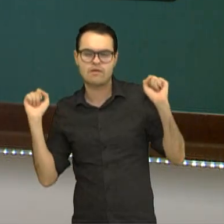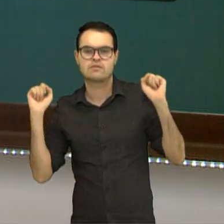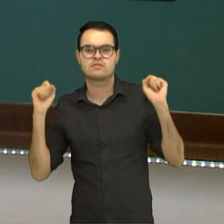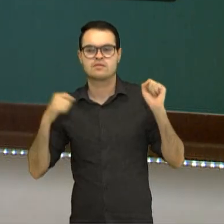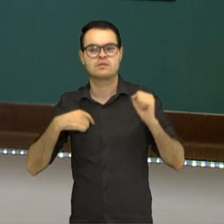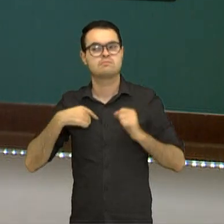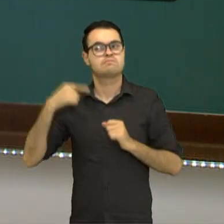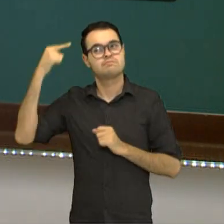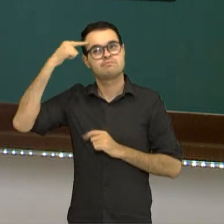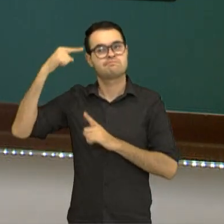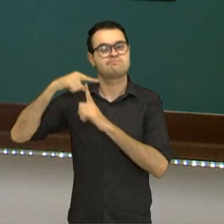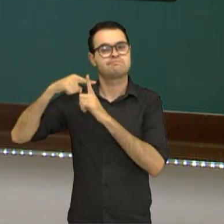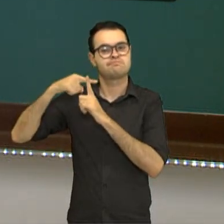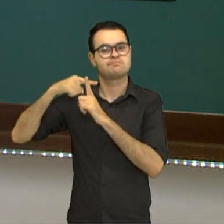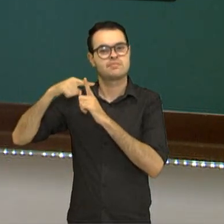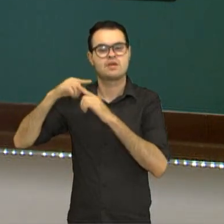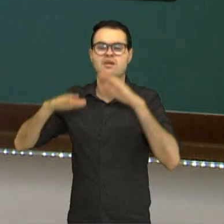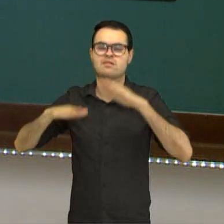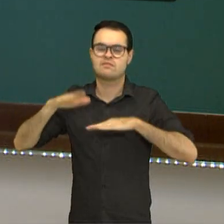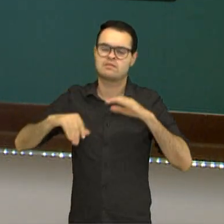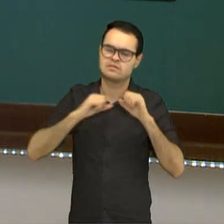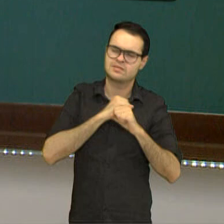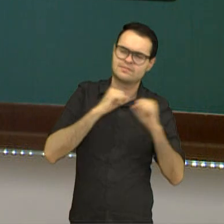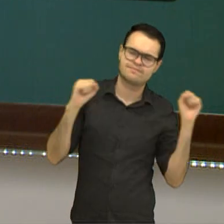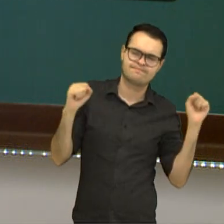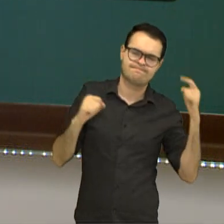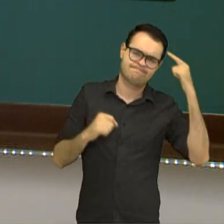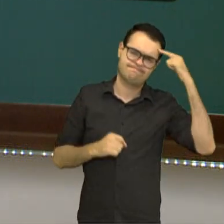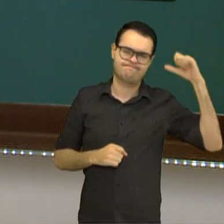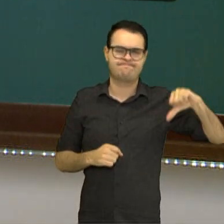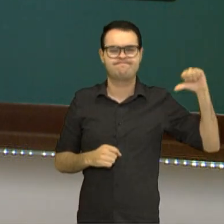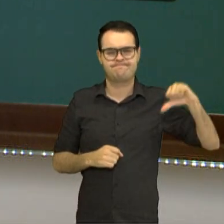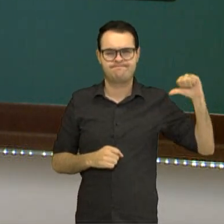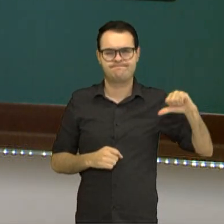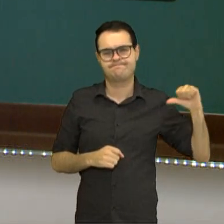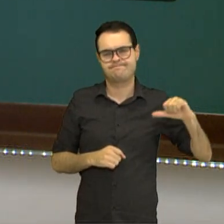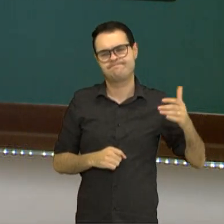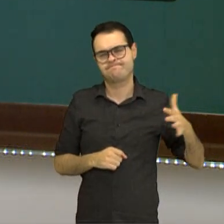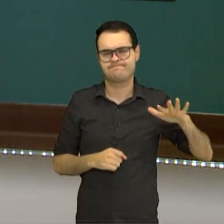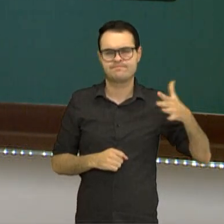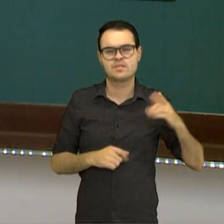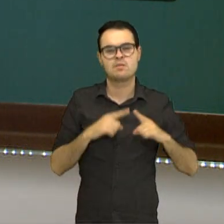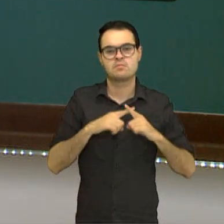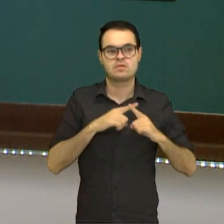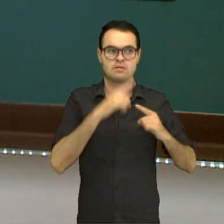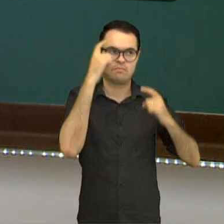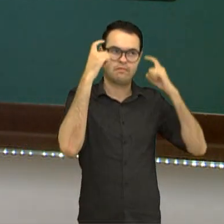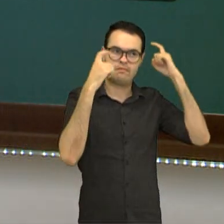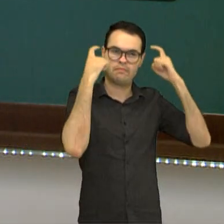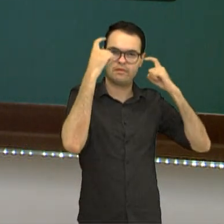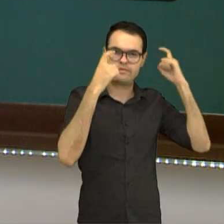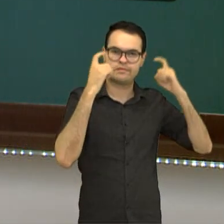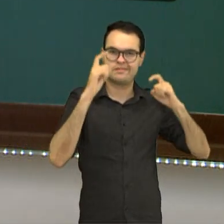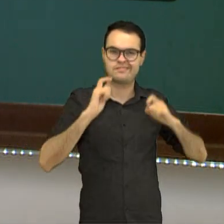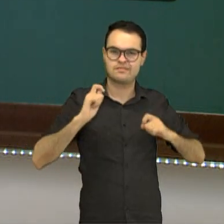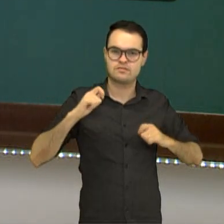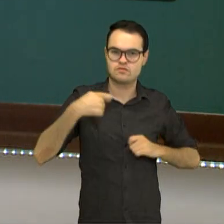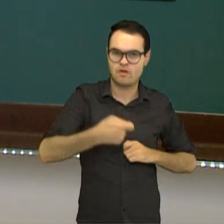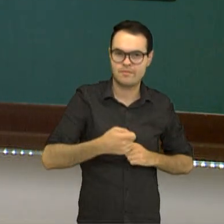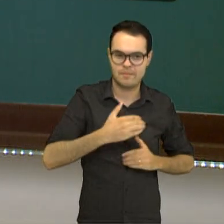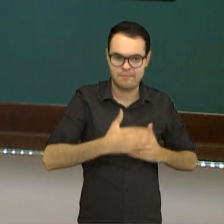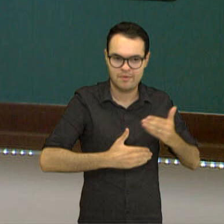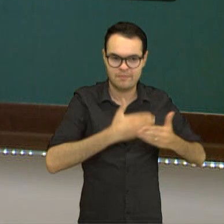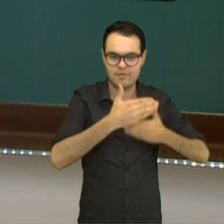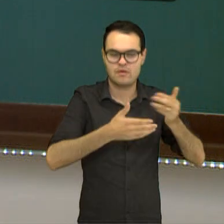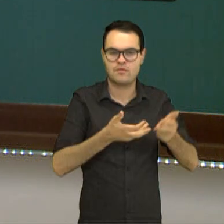bem otimista, né? E outros dias eu não tô legal, né? Porque existem muitas preocupações sobre o progresso de